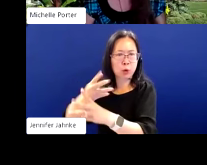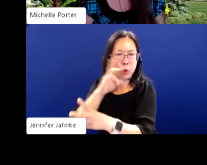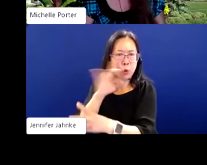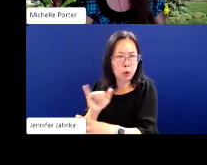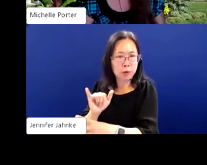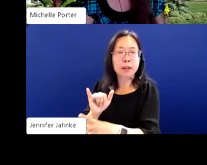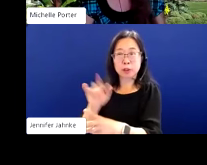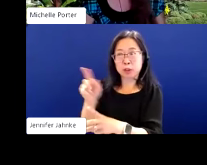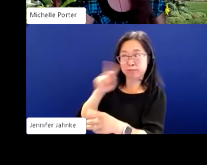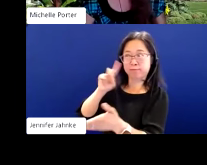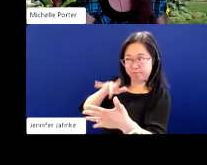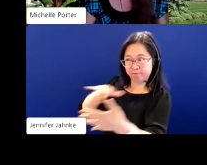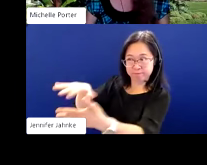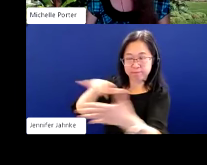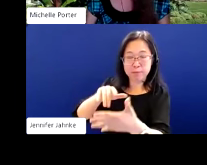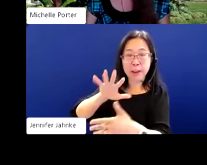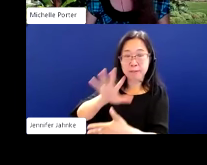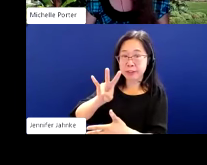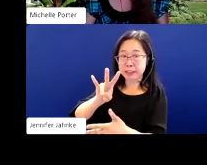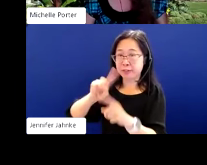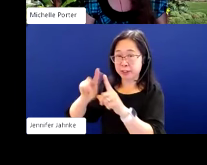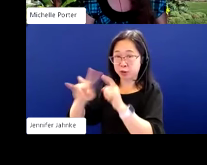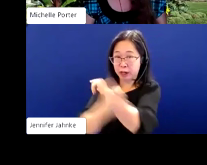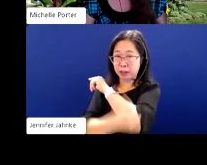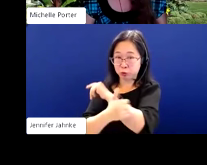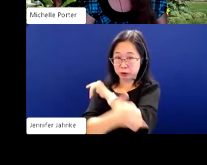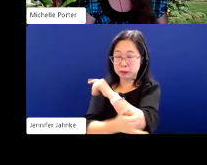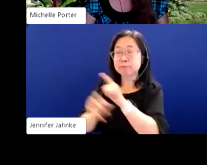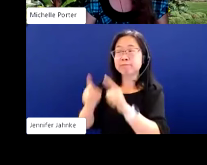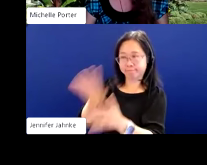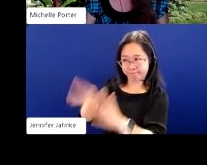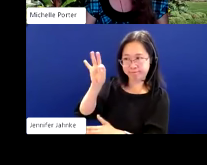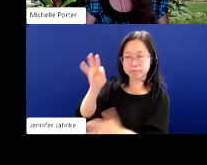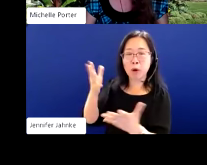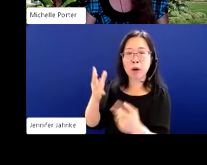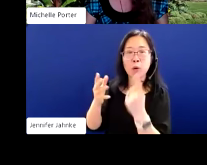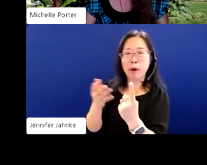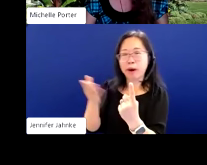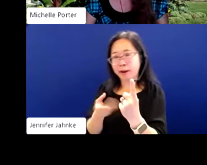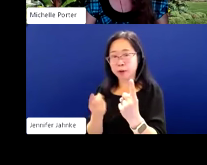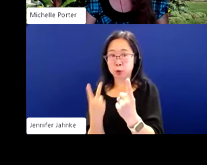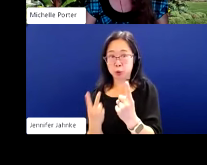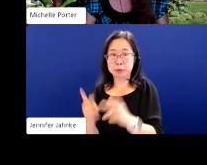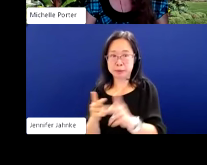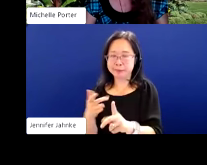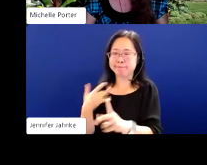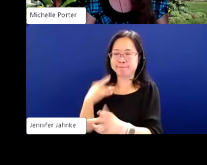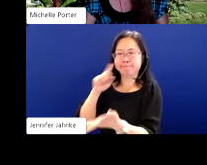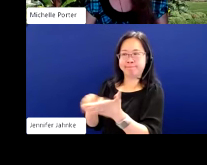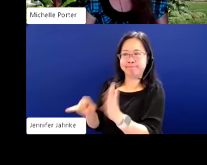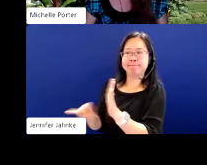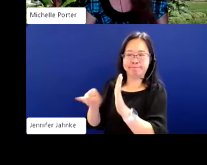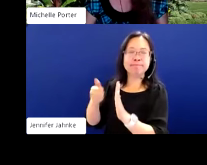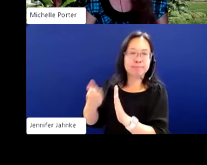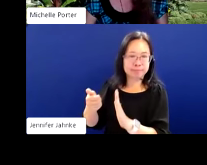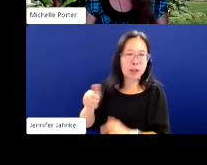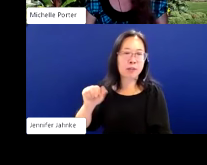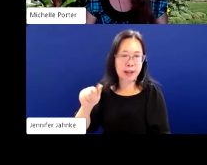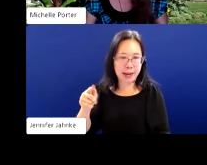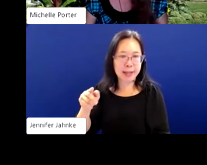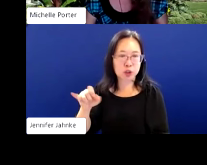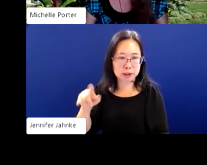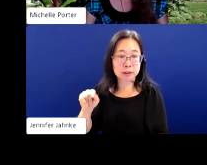of 57 countries that 1 in 2 people could be determined to be ageist. And in fact, many countries